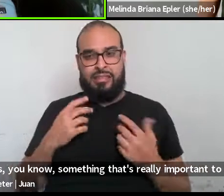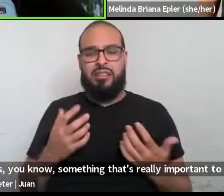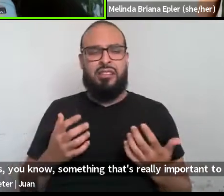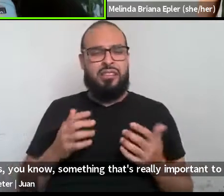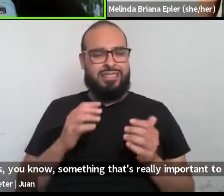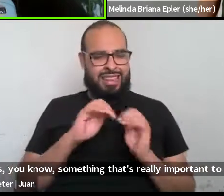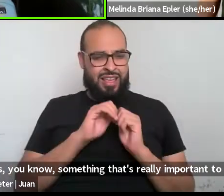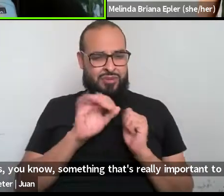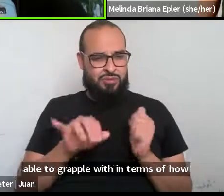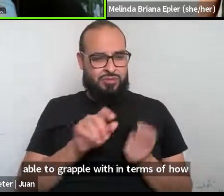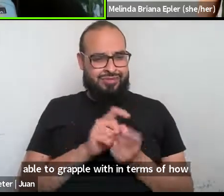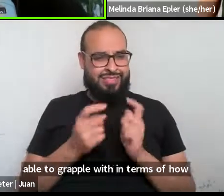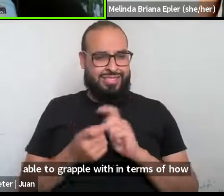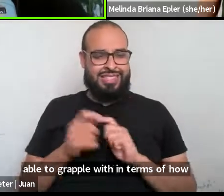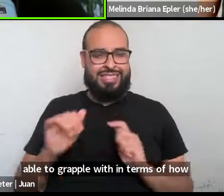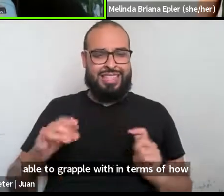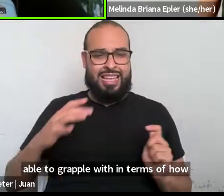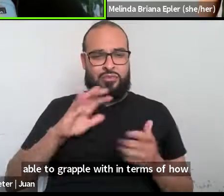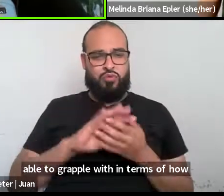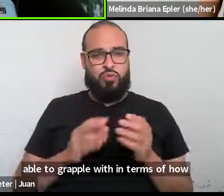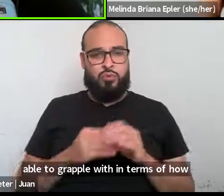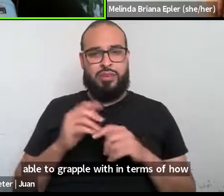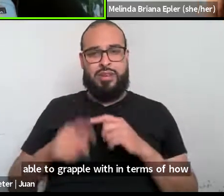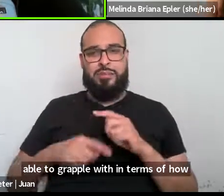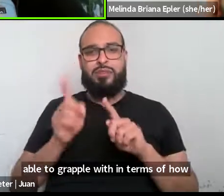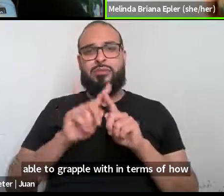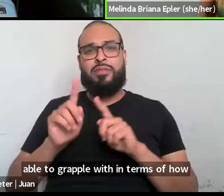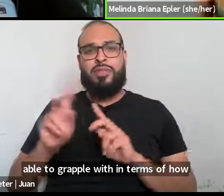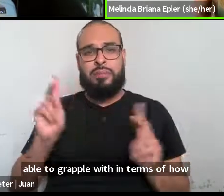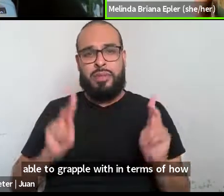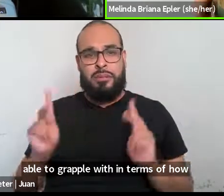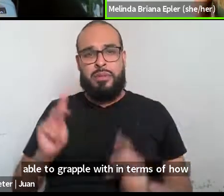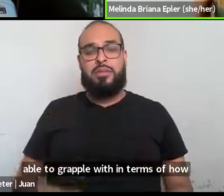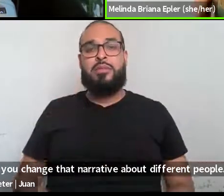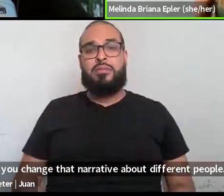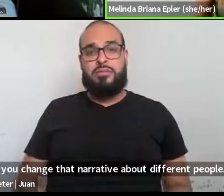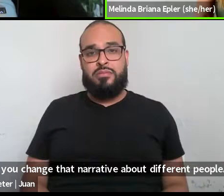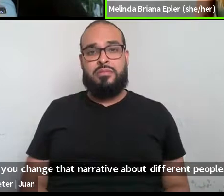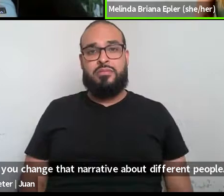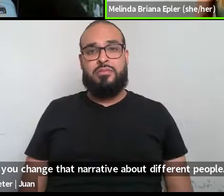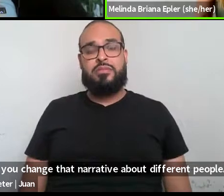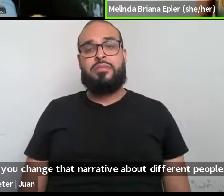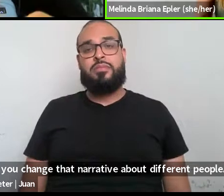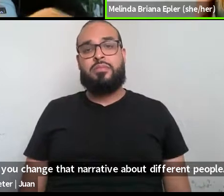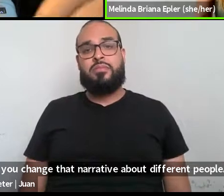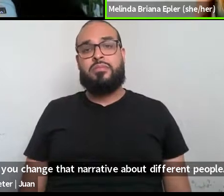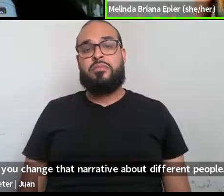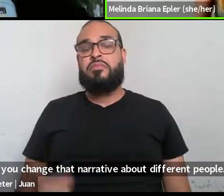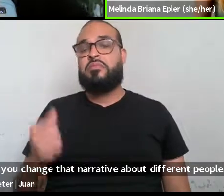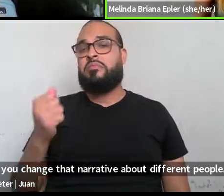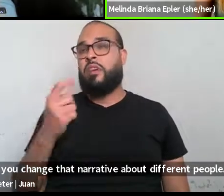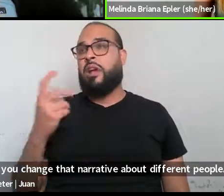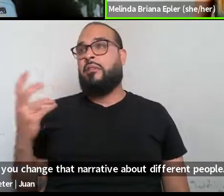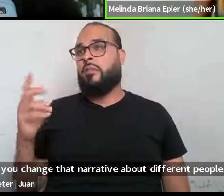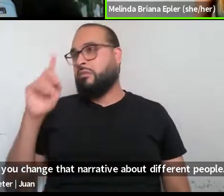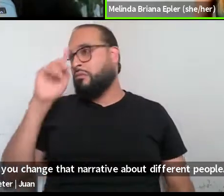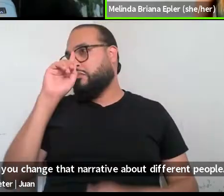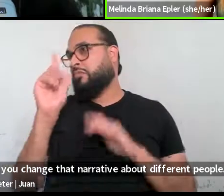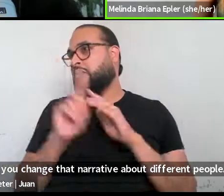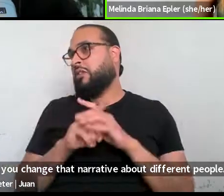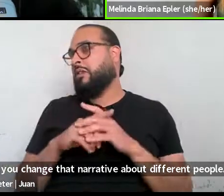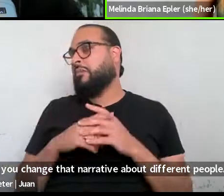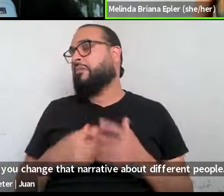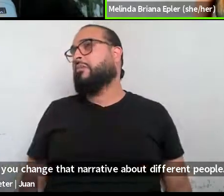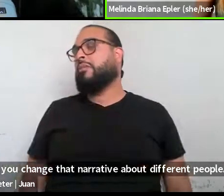that narrative about different people. Yeah, I've been thinking about this a lot lately. There, a couple of things come to mind. One is